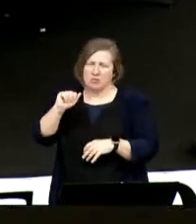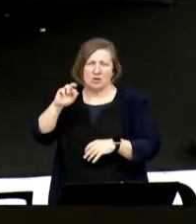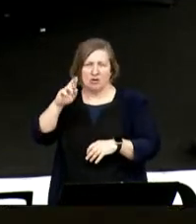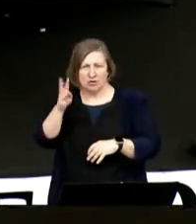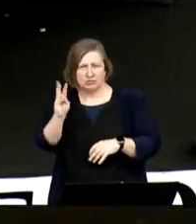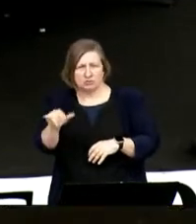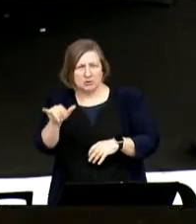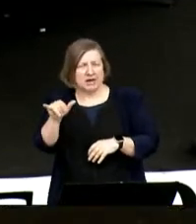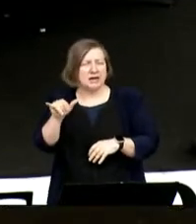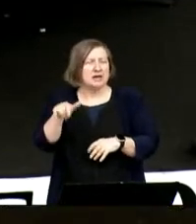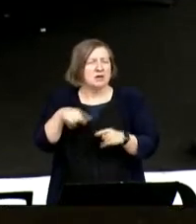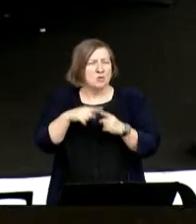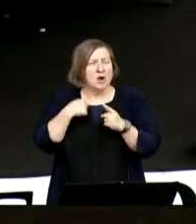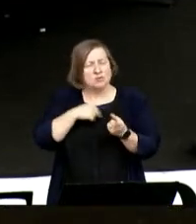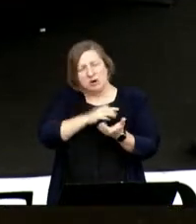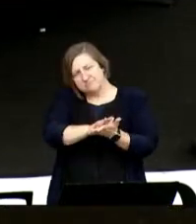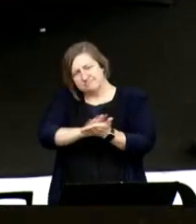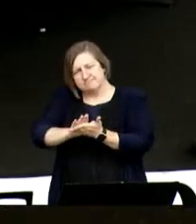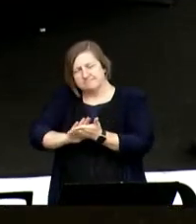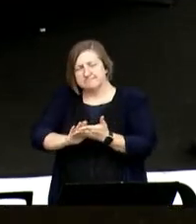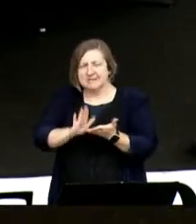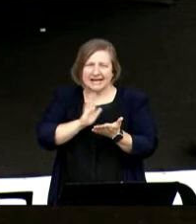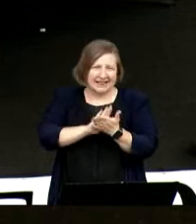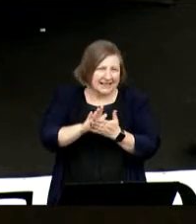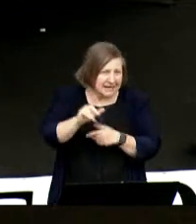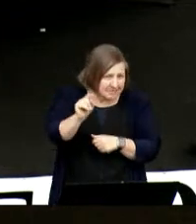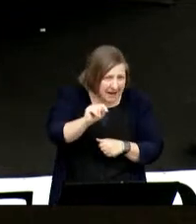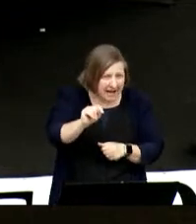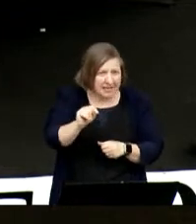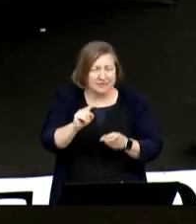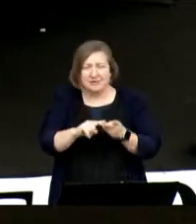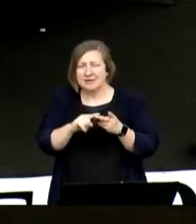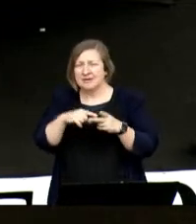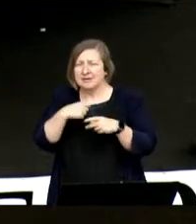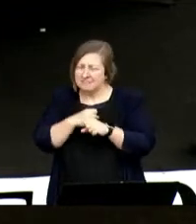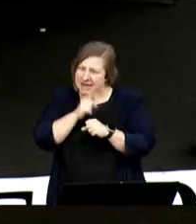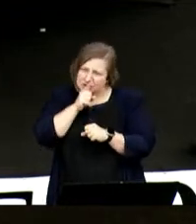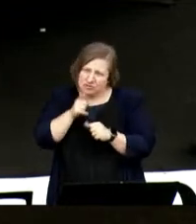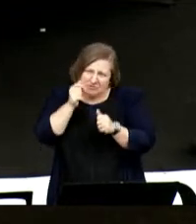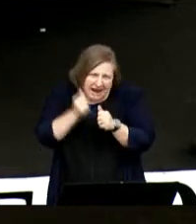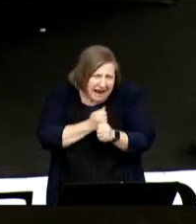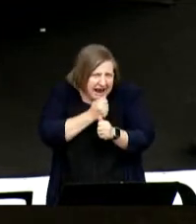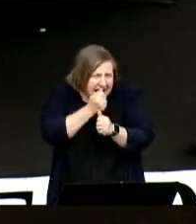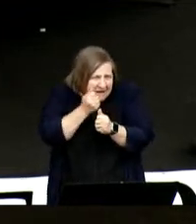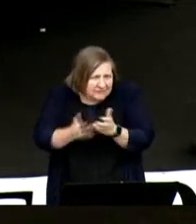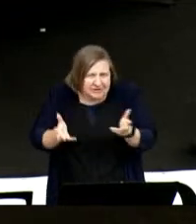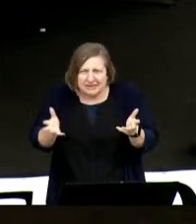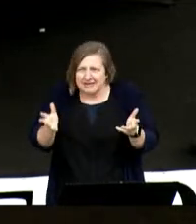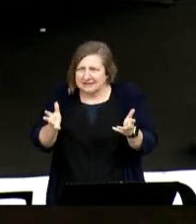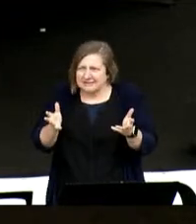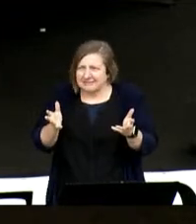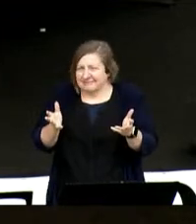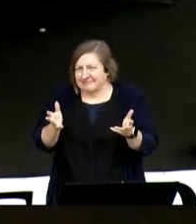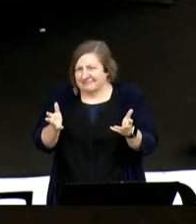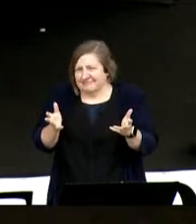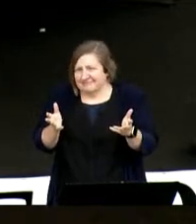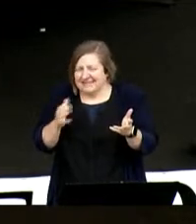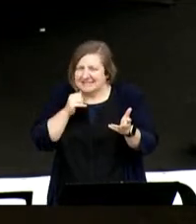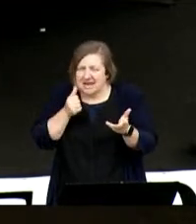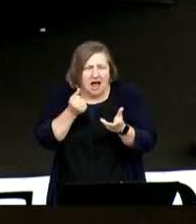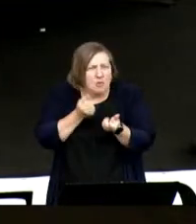Archway. When we disinfect, clean the bathrooms, make sure that everything is not